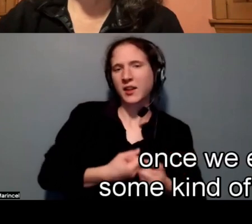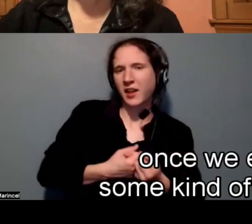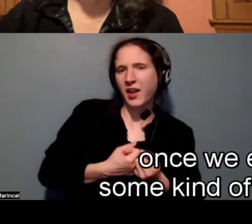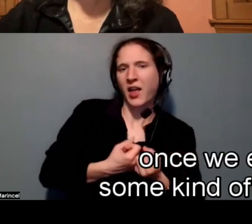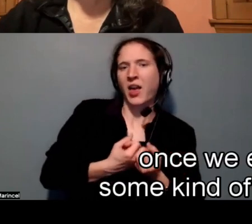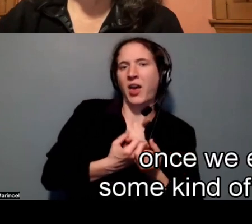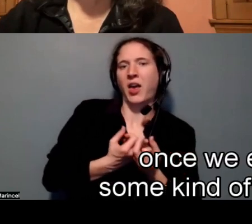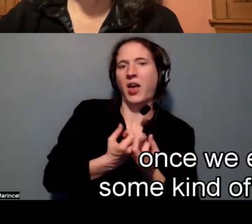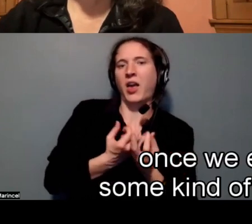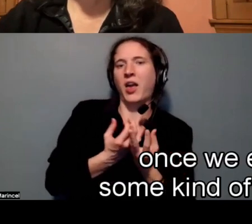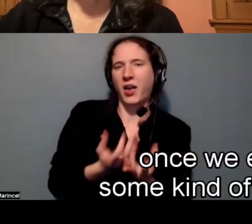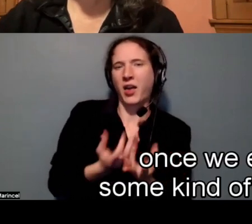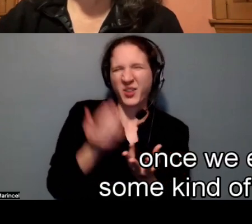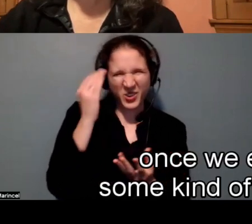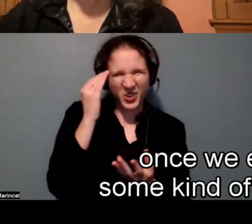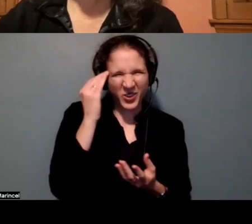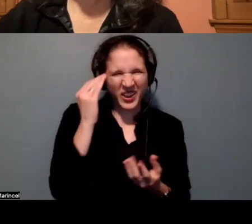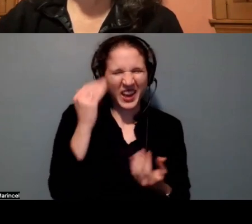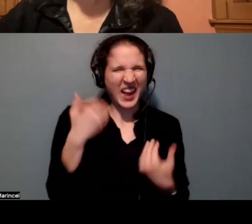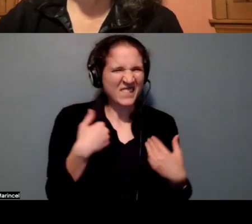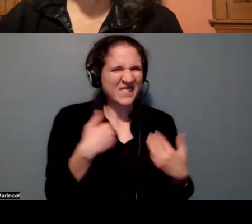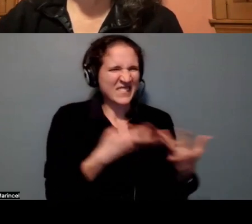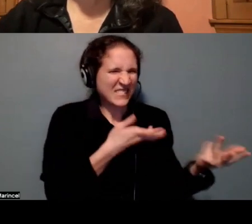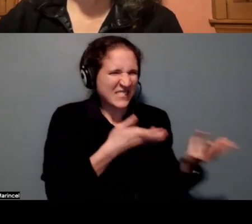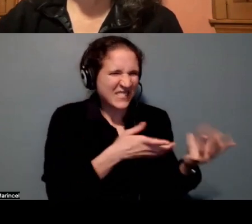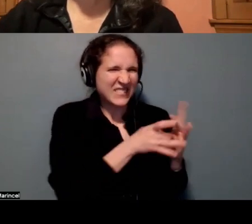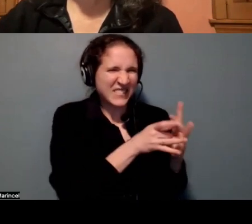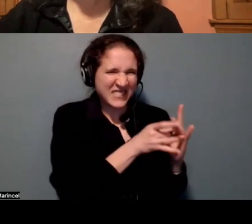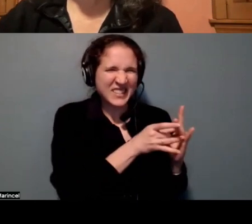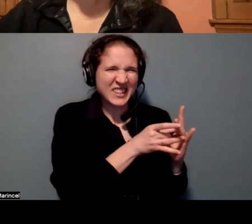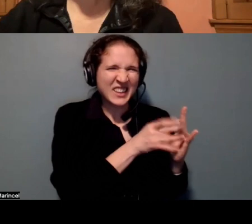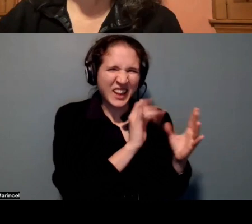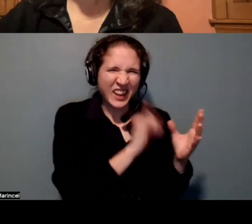once we established some kind of camaraderie, a